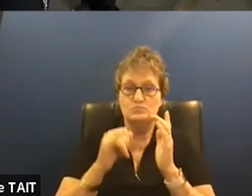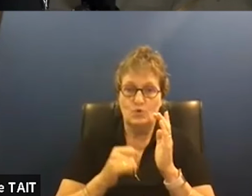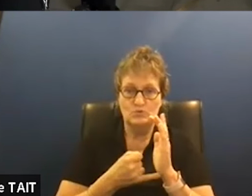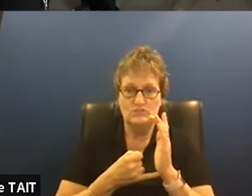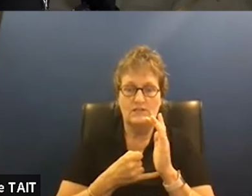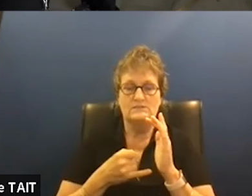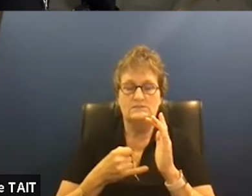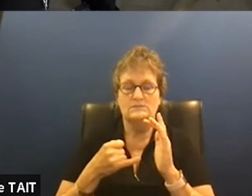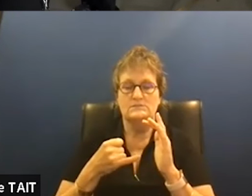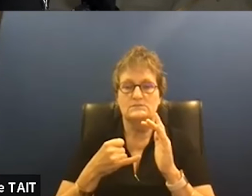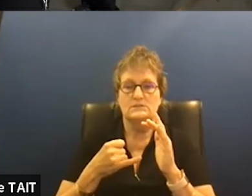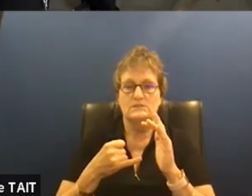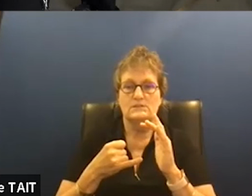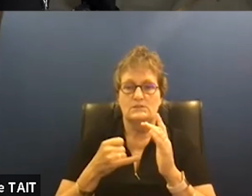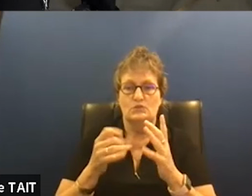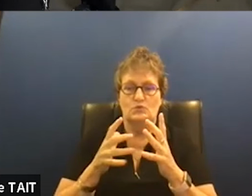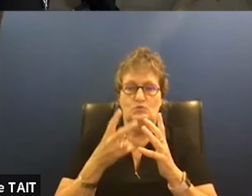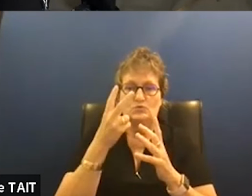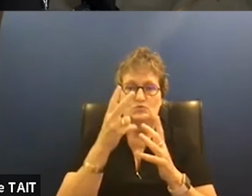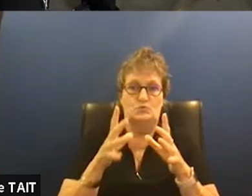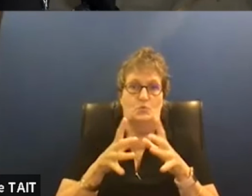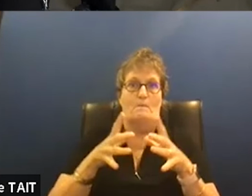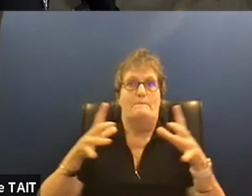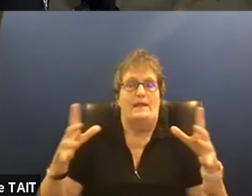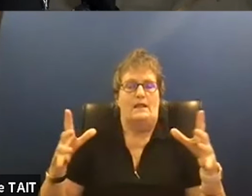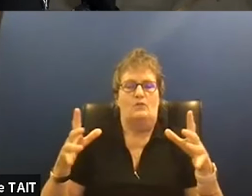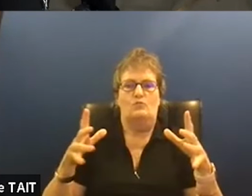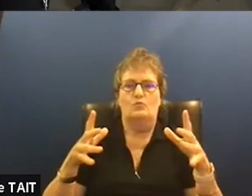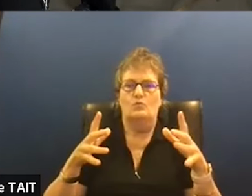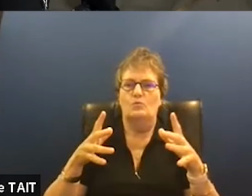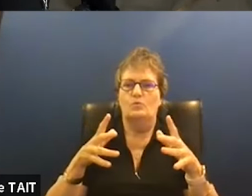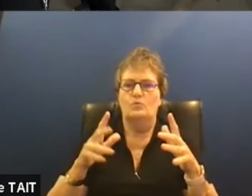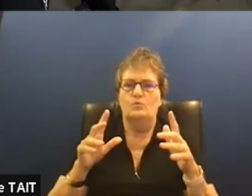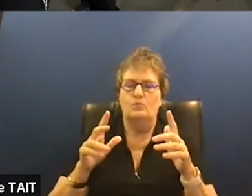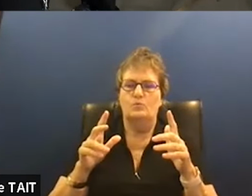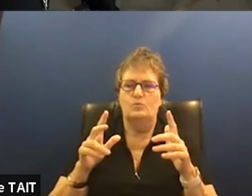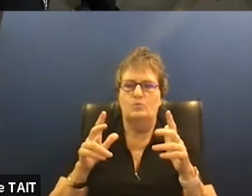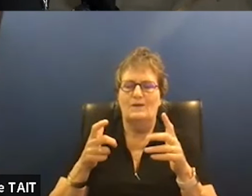on, two large-scale 3D animated works for Vivid in